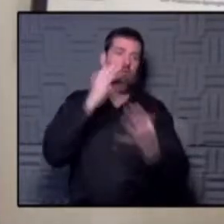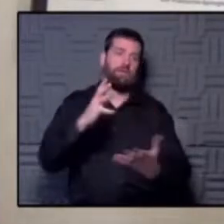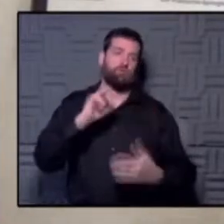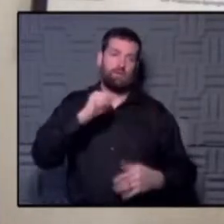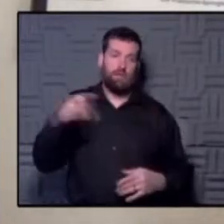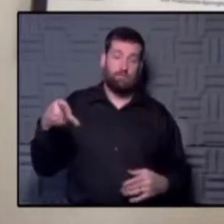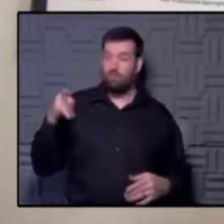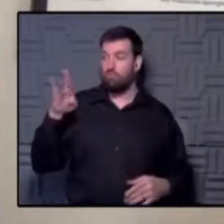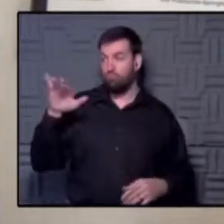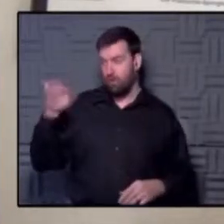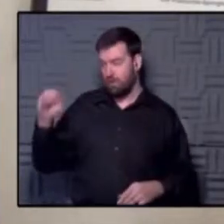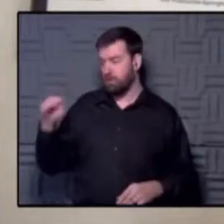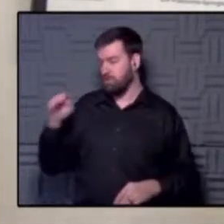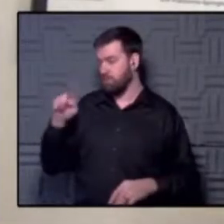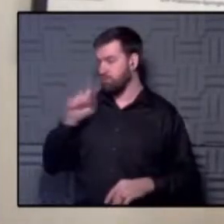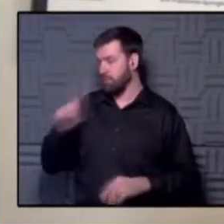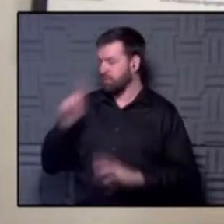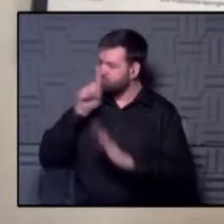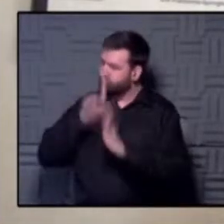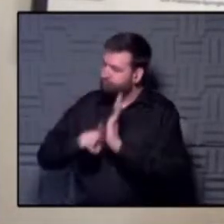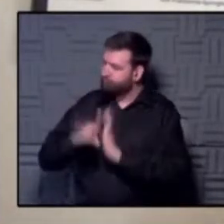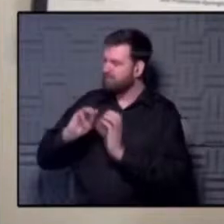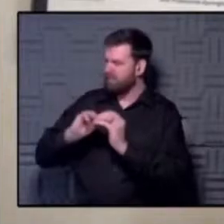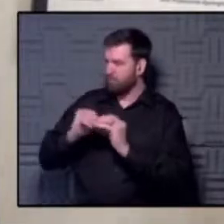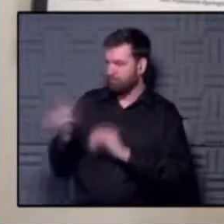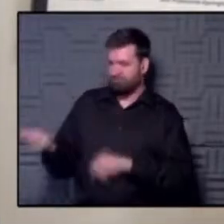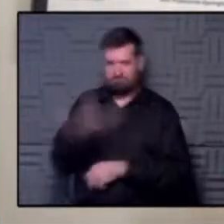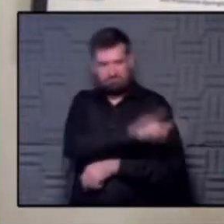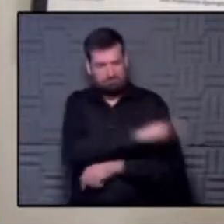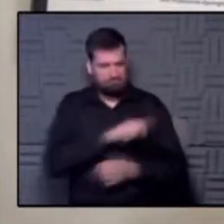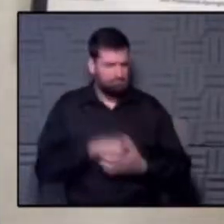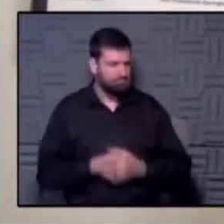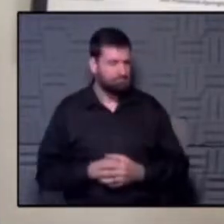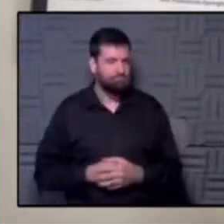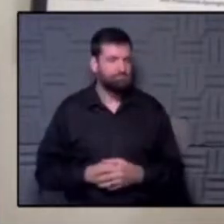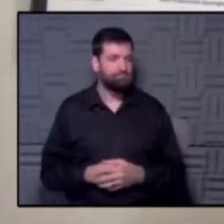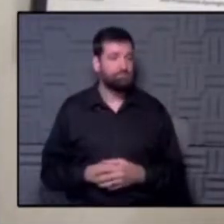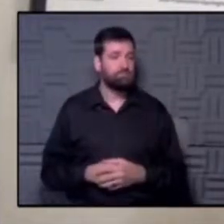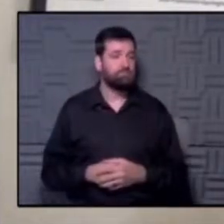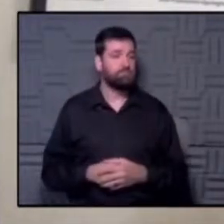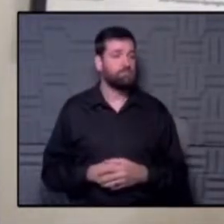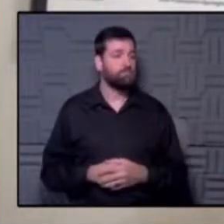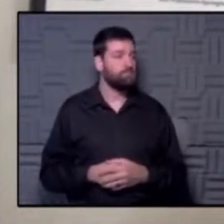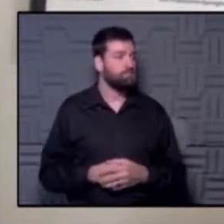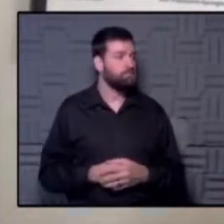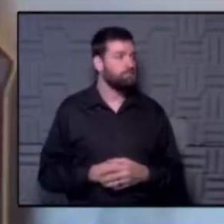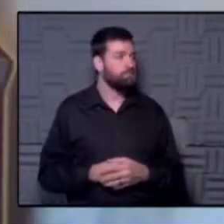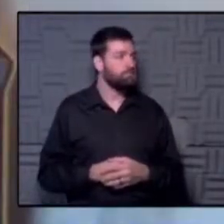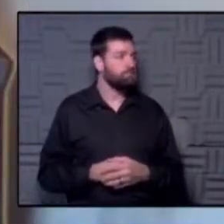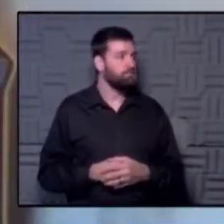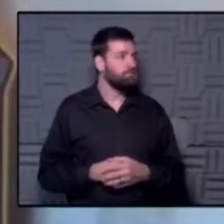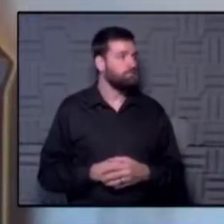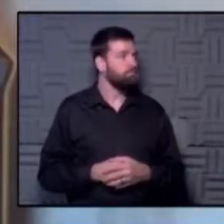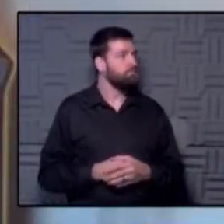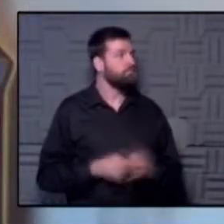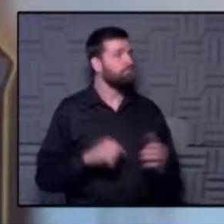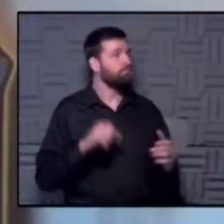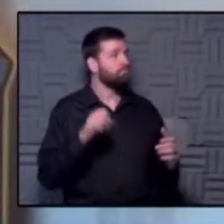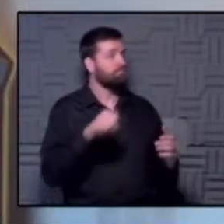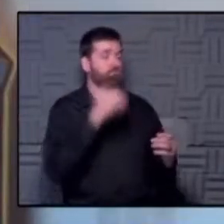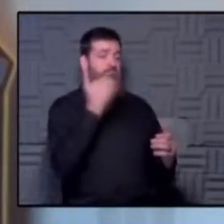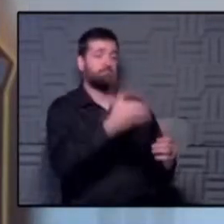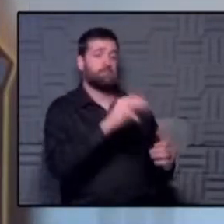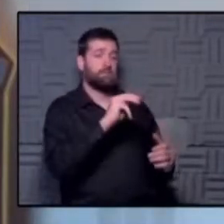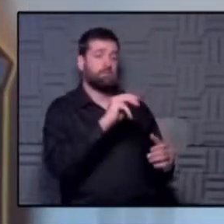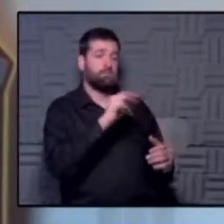really dug into the numbers, and I'm gonna push this back over to him. All right, Brian. Yeah, thanks, Marcy. And